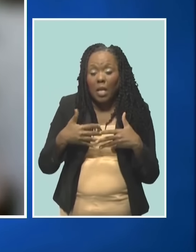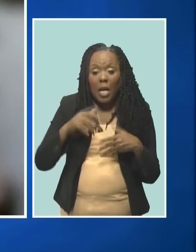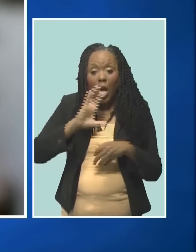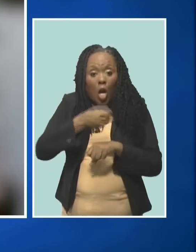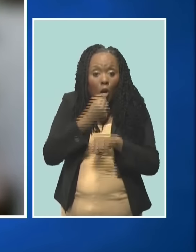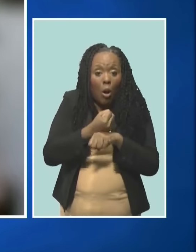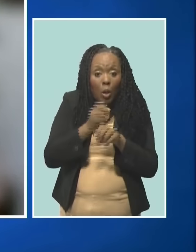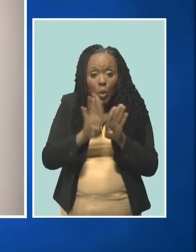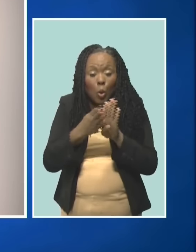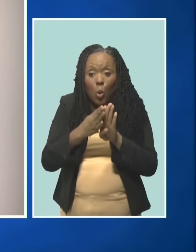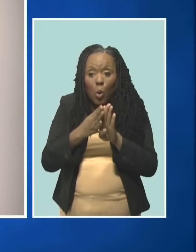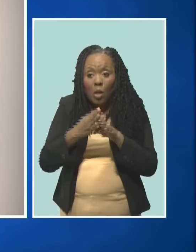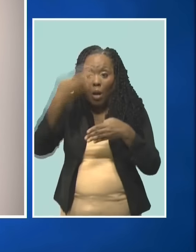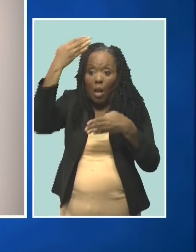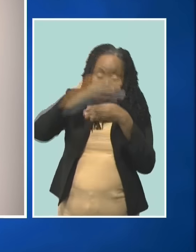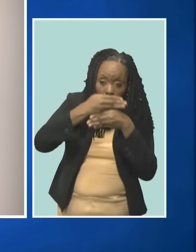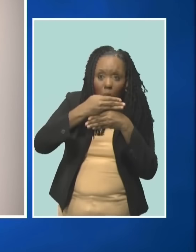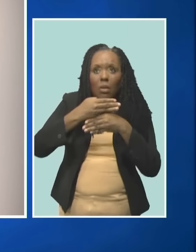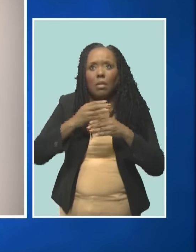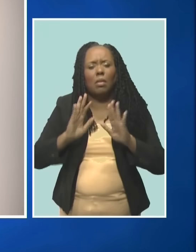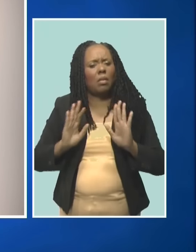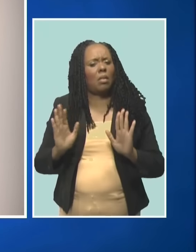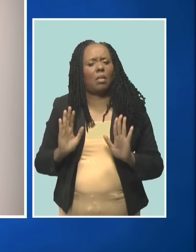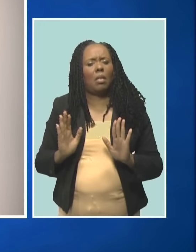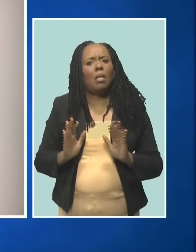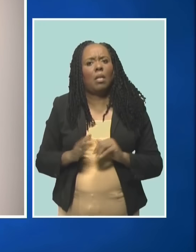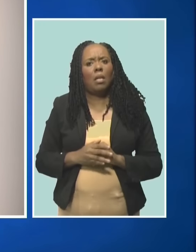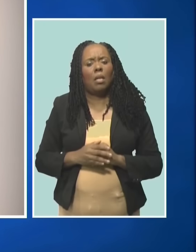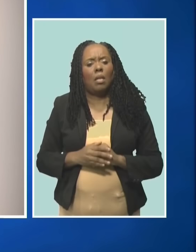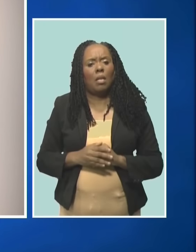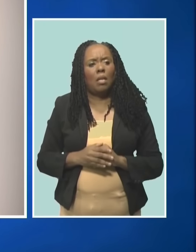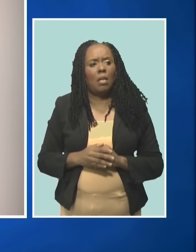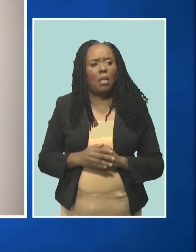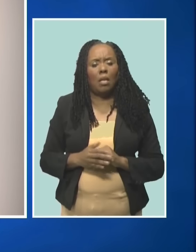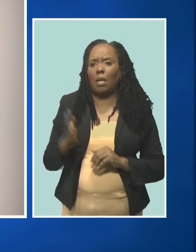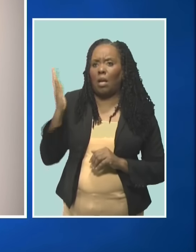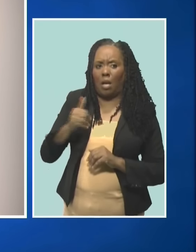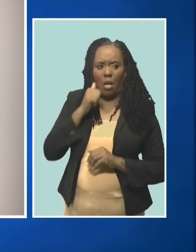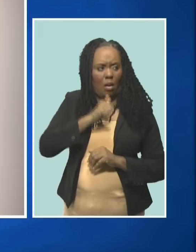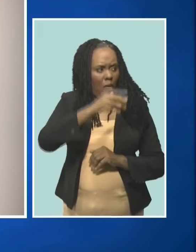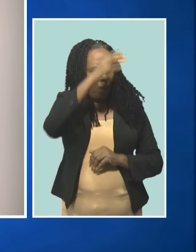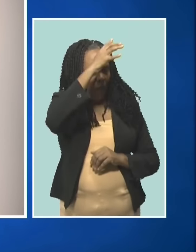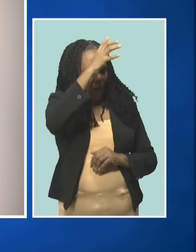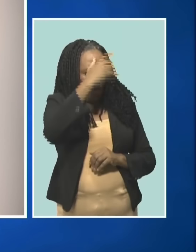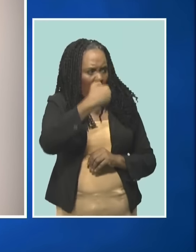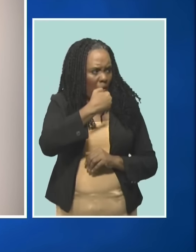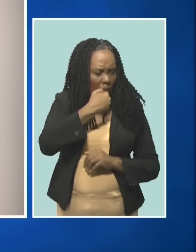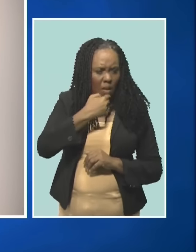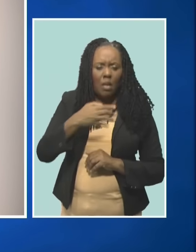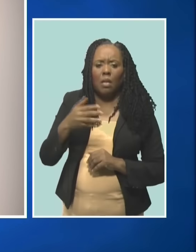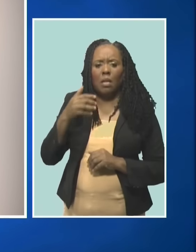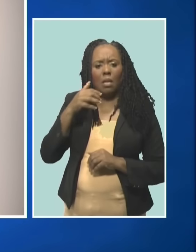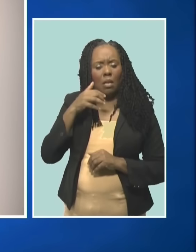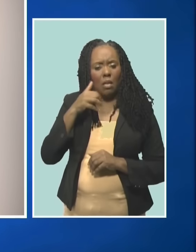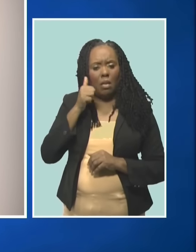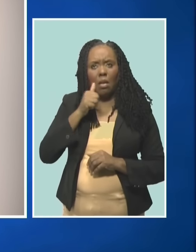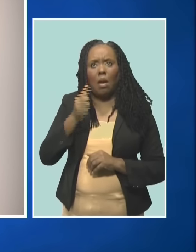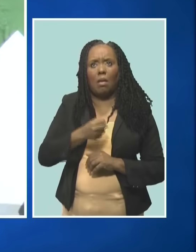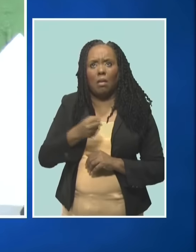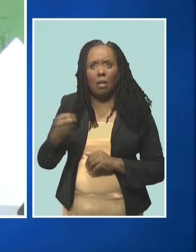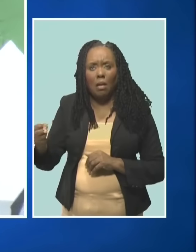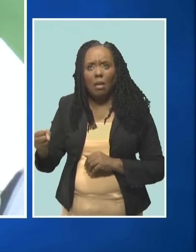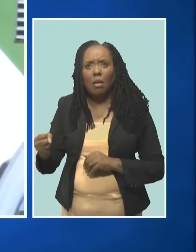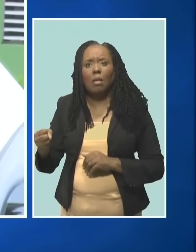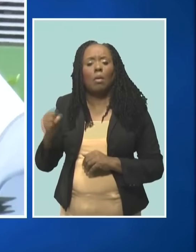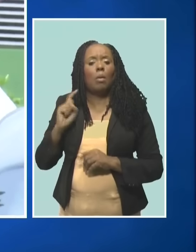very unfortunate. The young woman's father is quoted in another section of the media as saying she was remanded to the institution during a